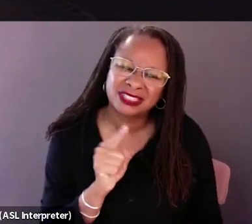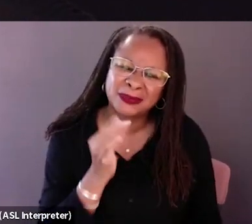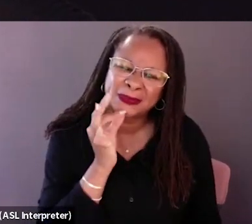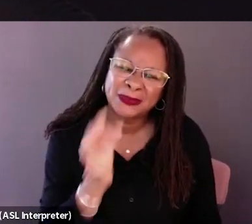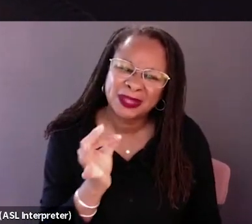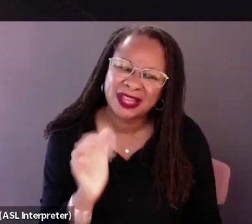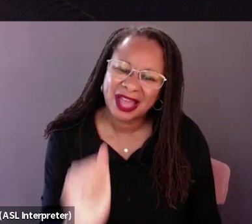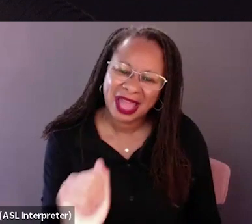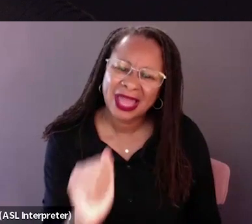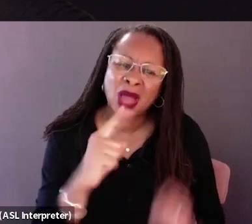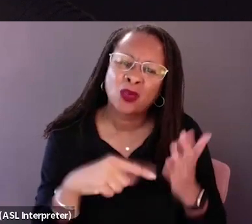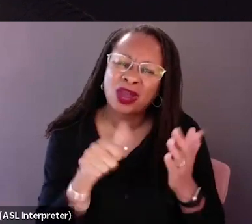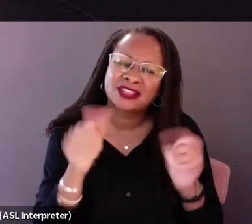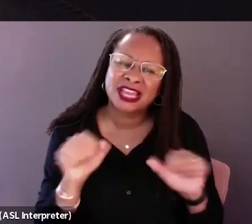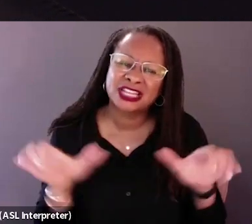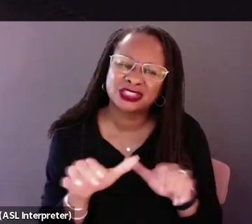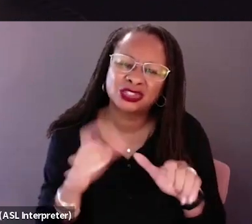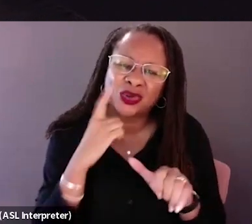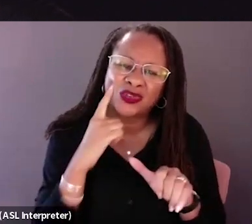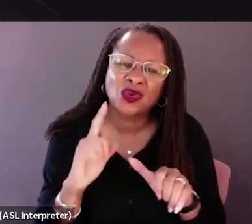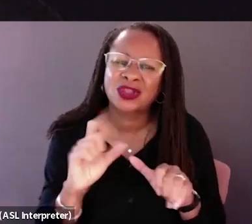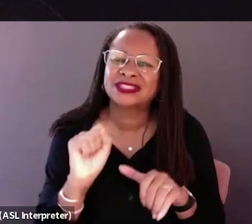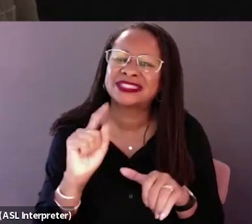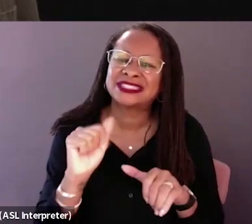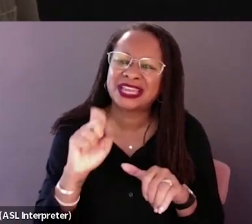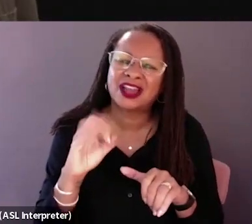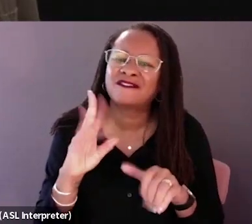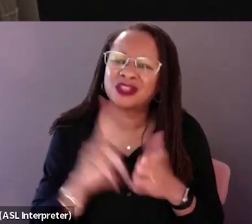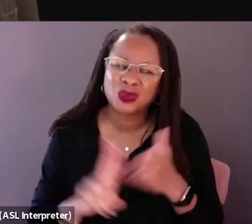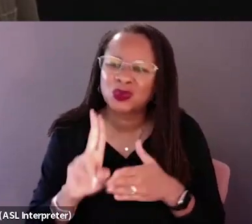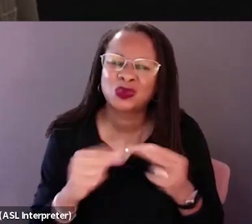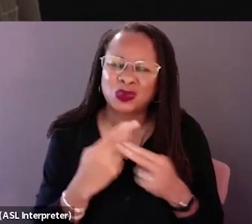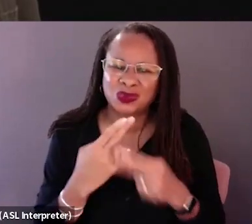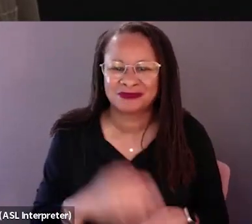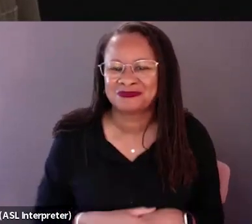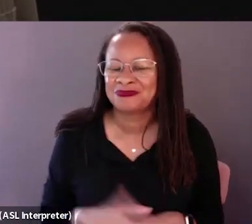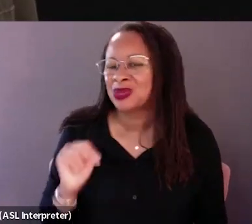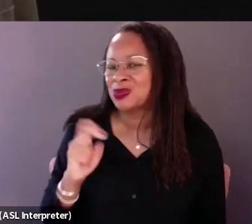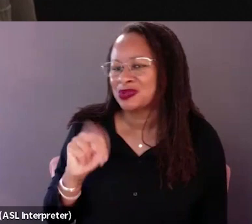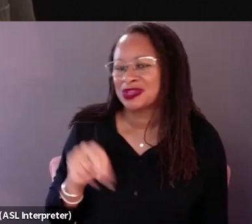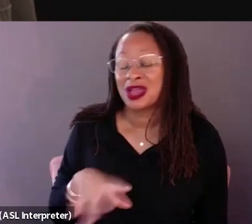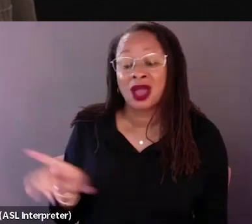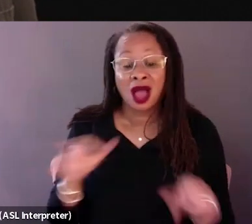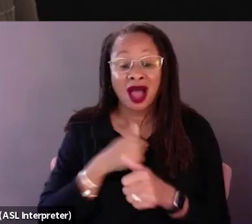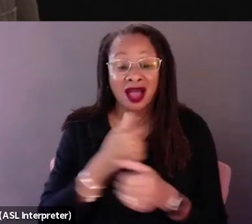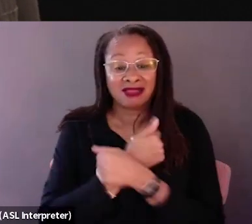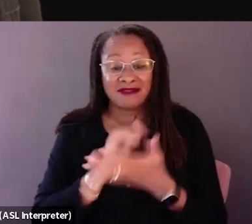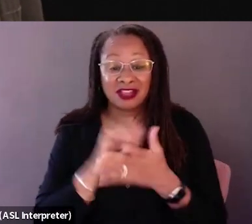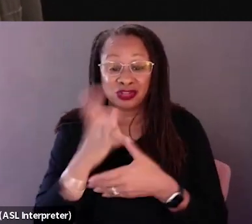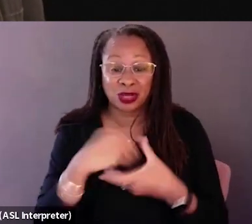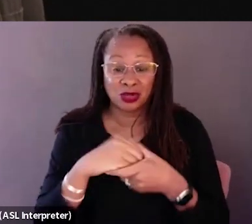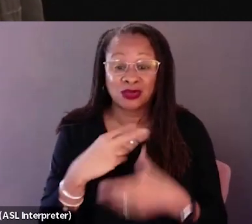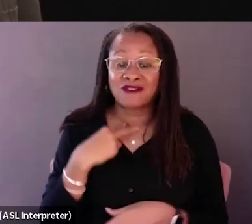What else could I do in the State of the Union? And then you include, I mean, I love that you include, you know, the voices